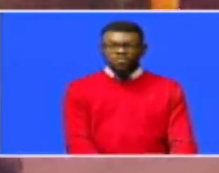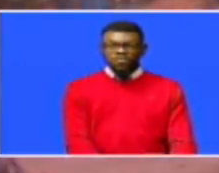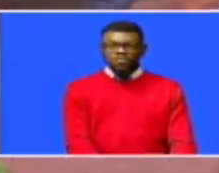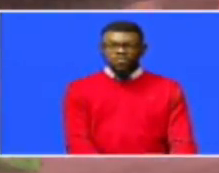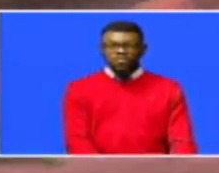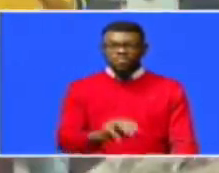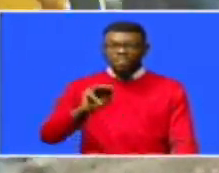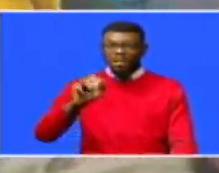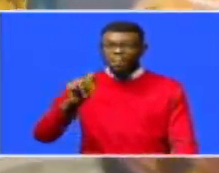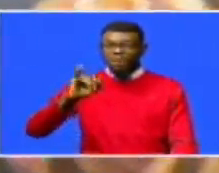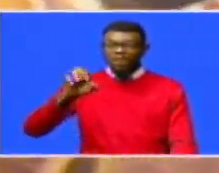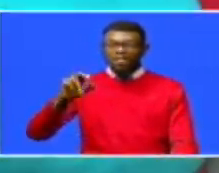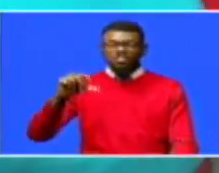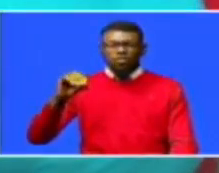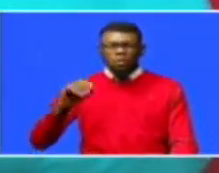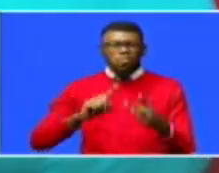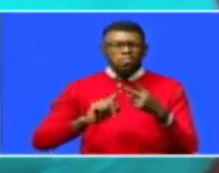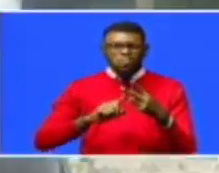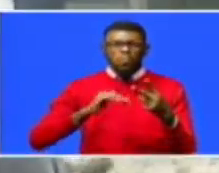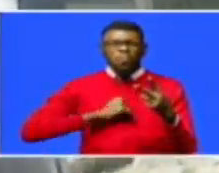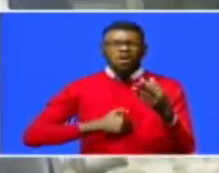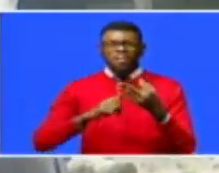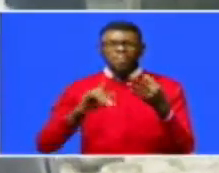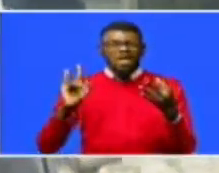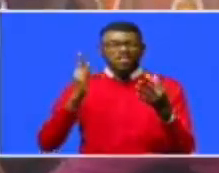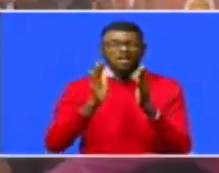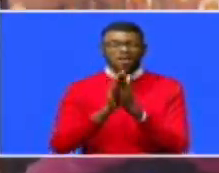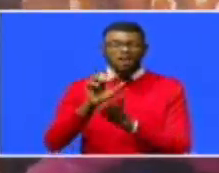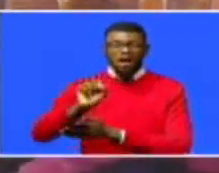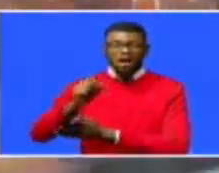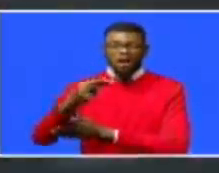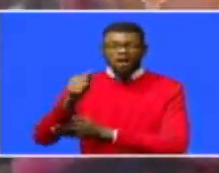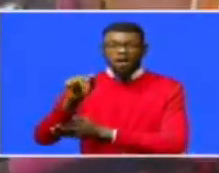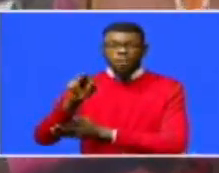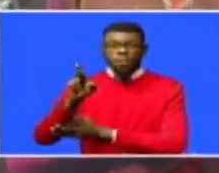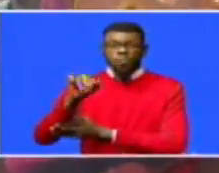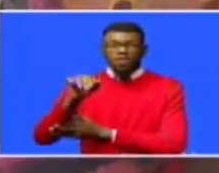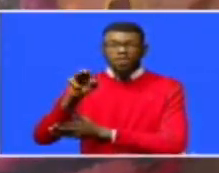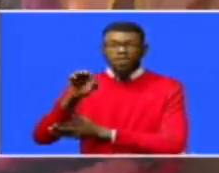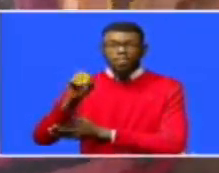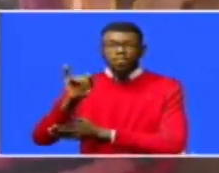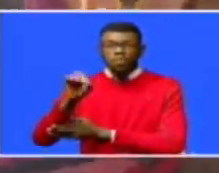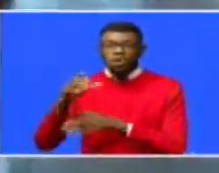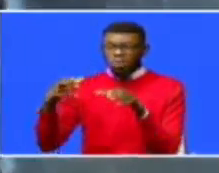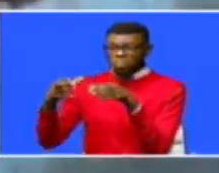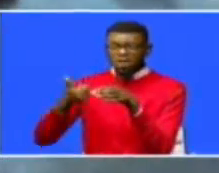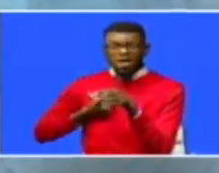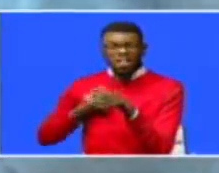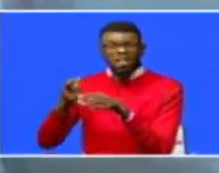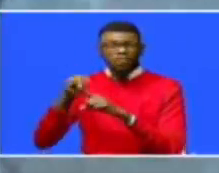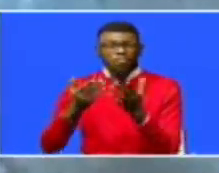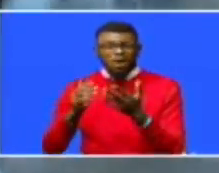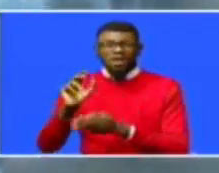In Majengo, Pumwani, Eastleigh and Shauri Moyo, you will find pockets of these girls from Karamajang.